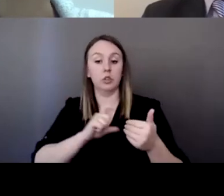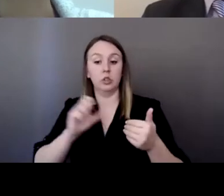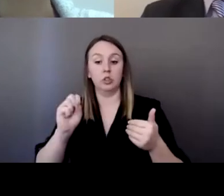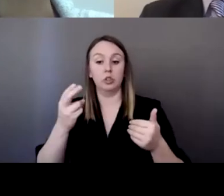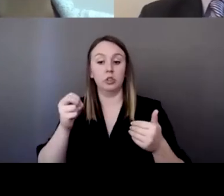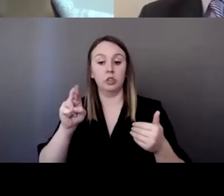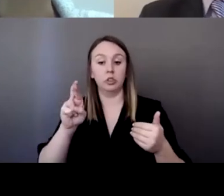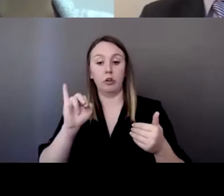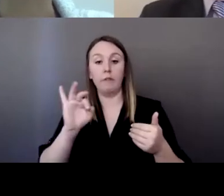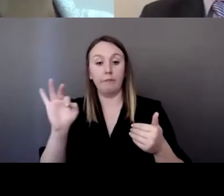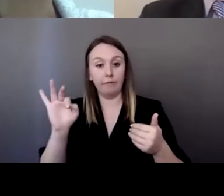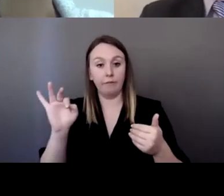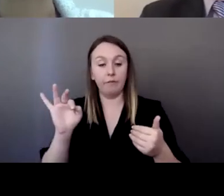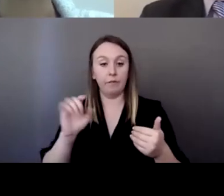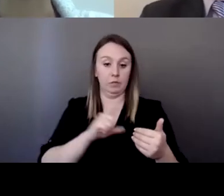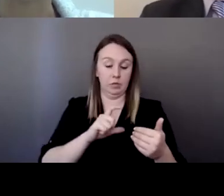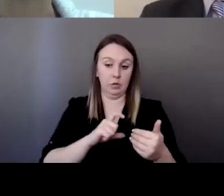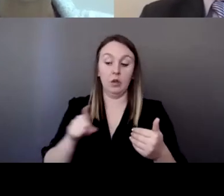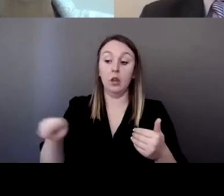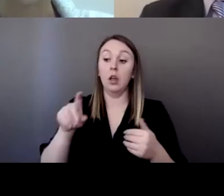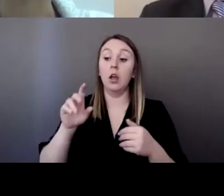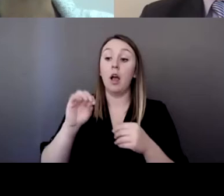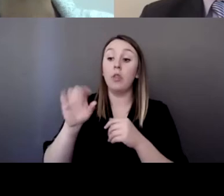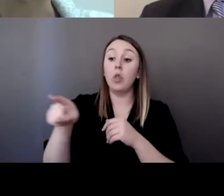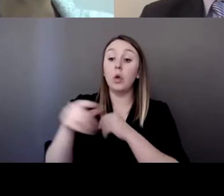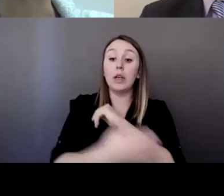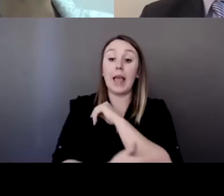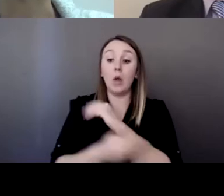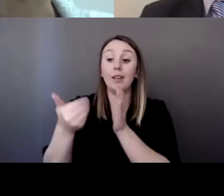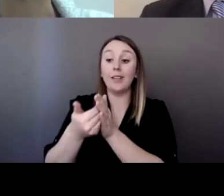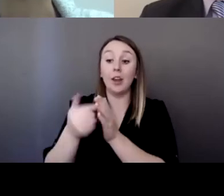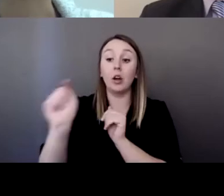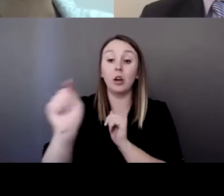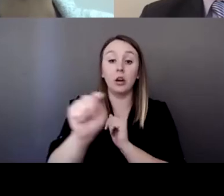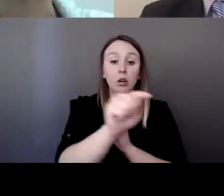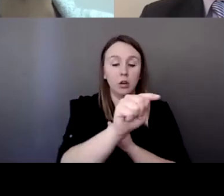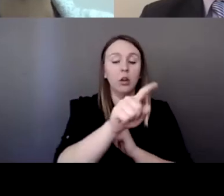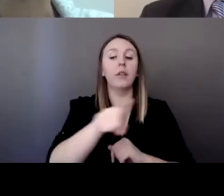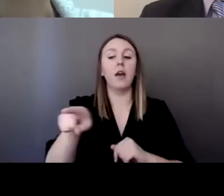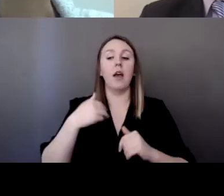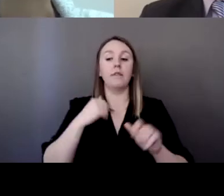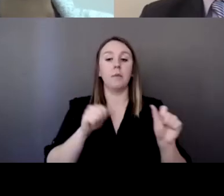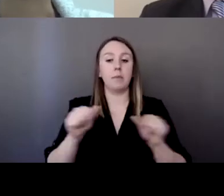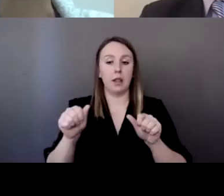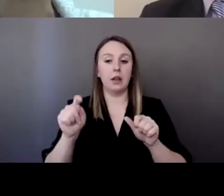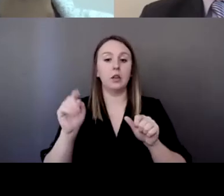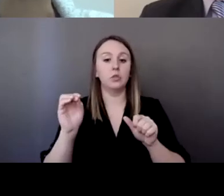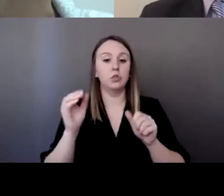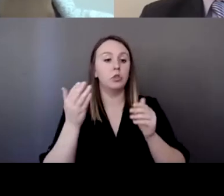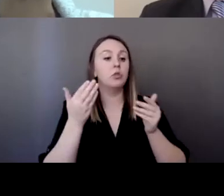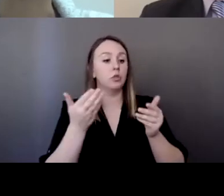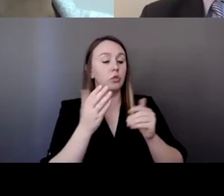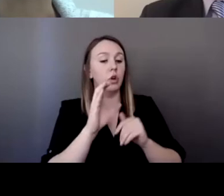the sheriffs of those counties have the abilities to go into cross-deputizing